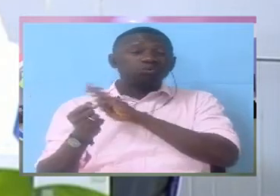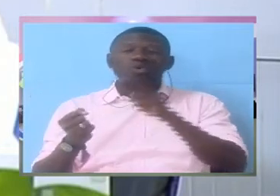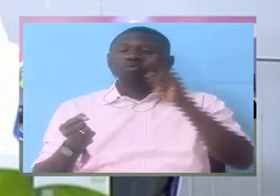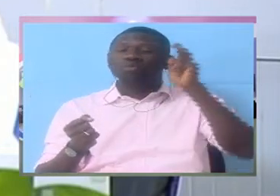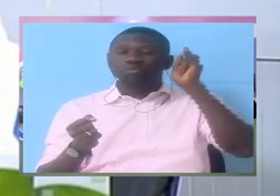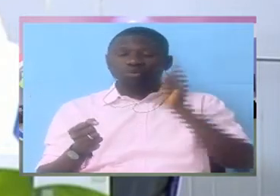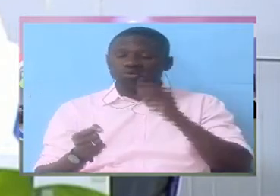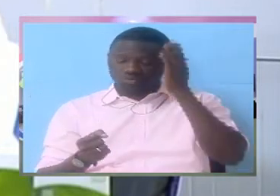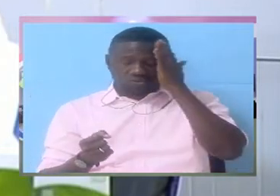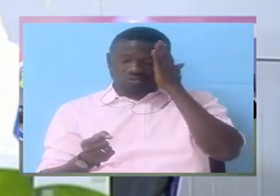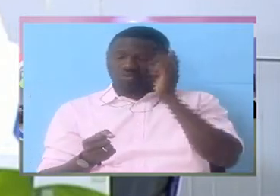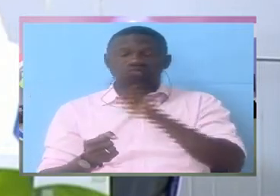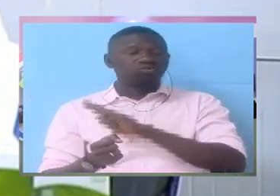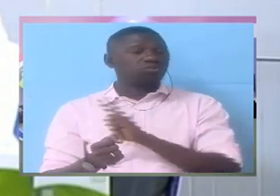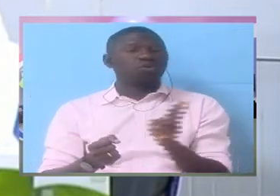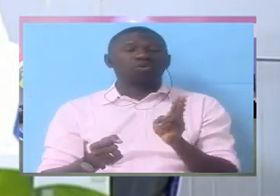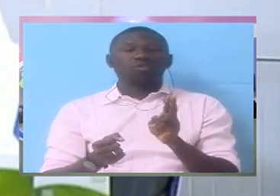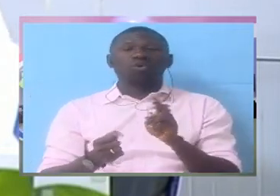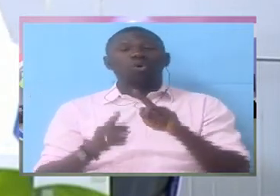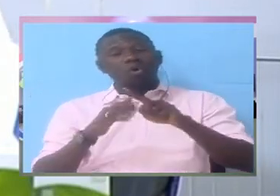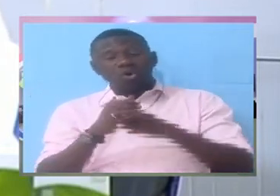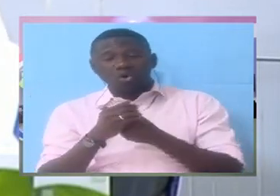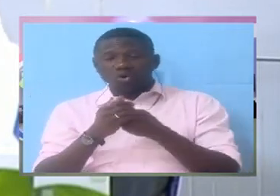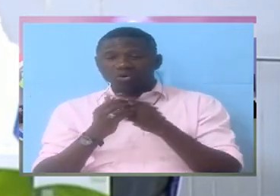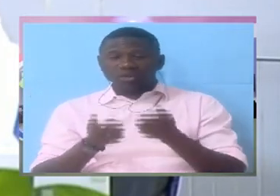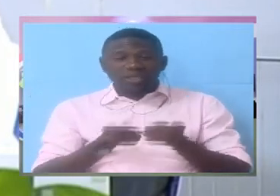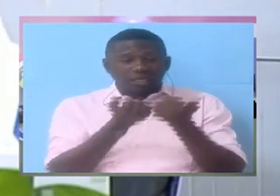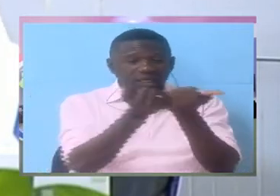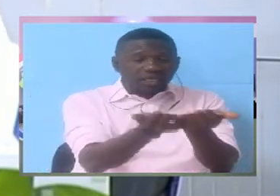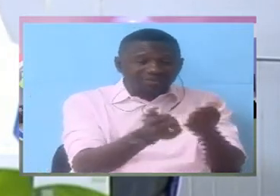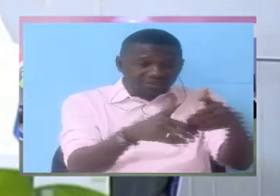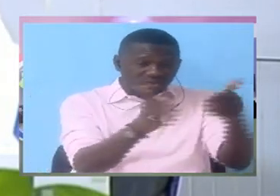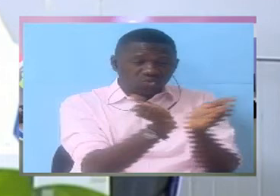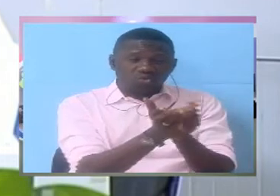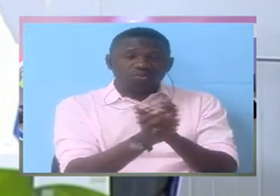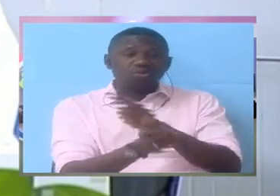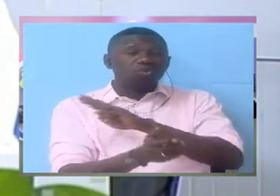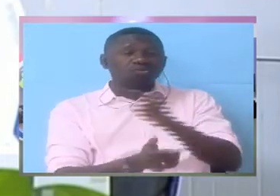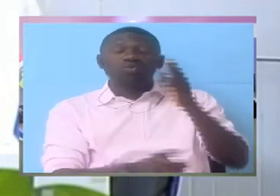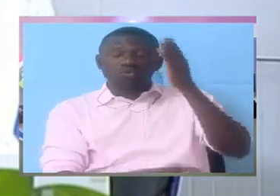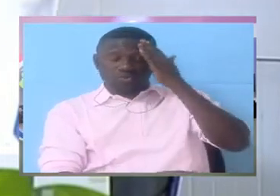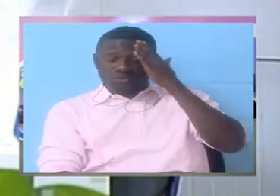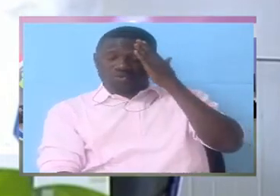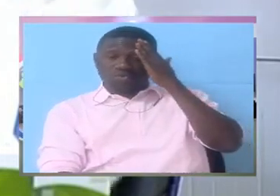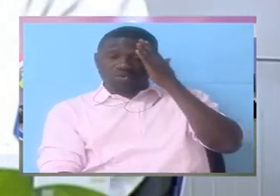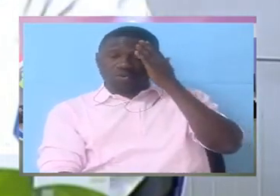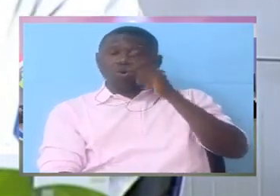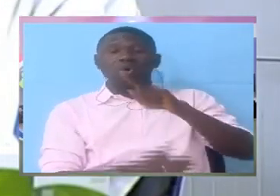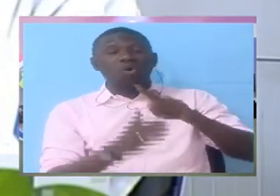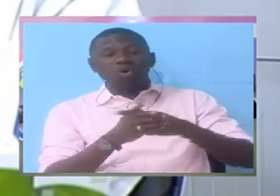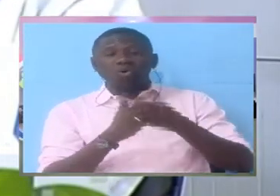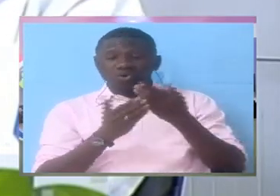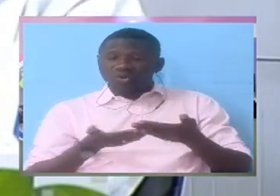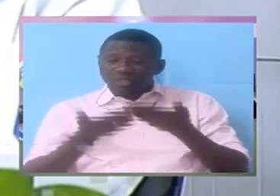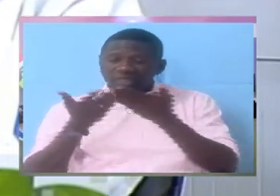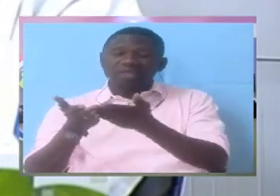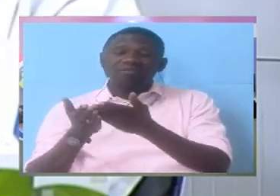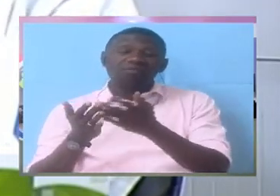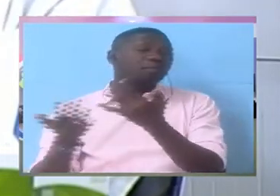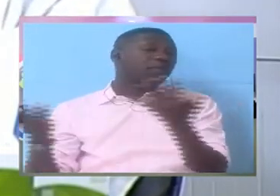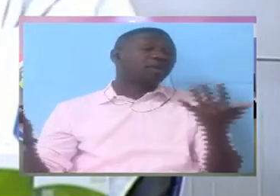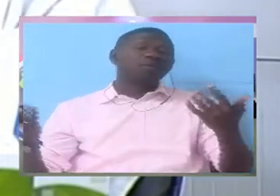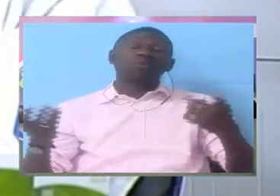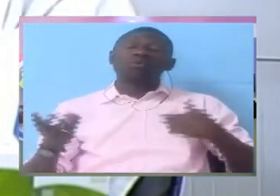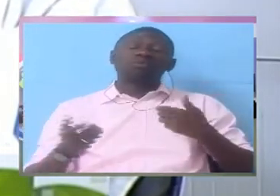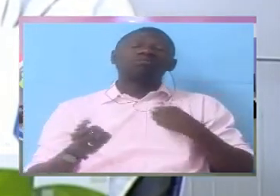wala akana dum kafubulu menu manyana lonna wala akana dum jama molu bulo ko no menu yalon